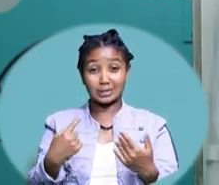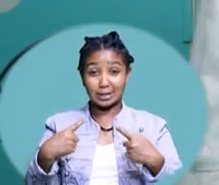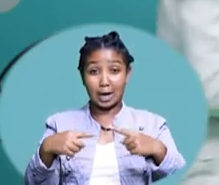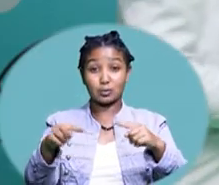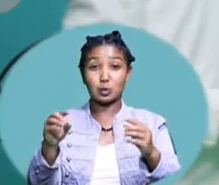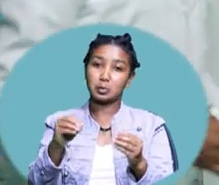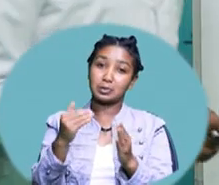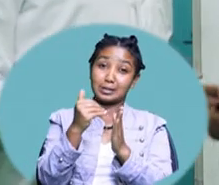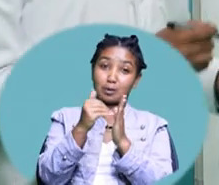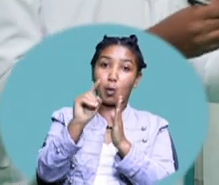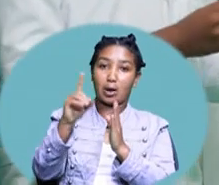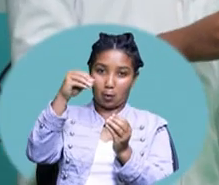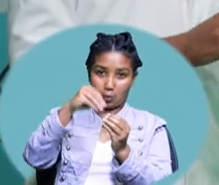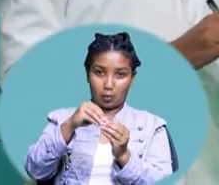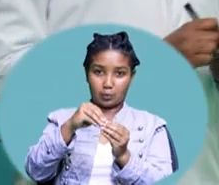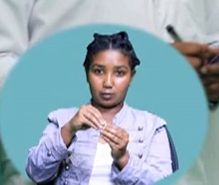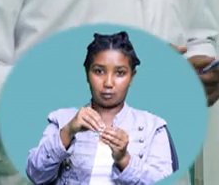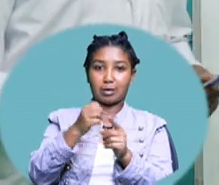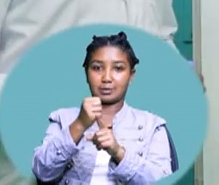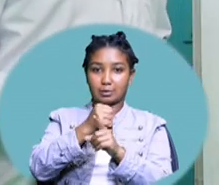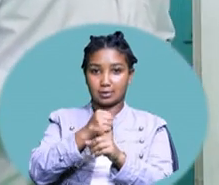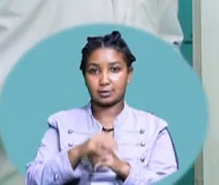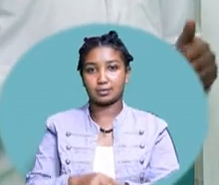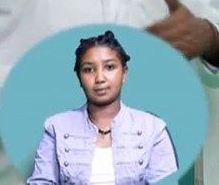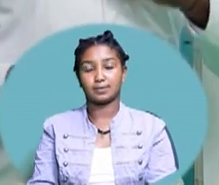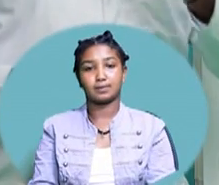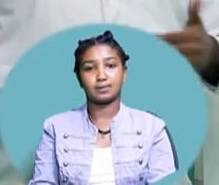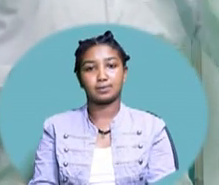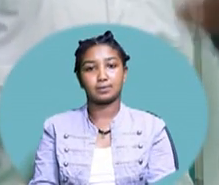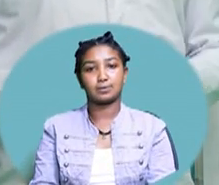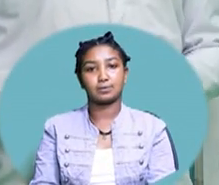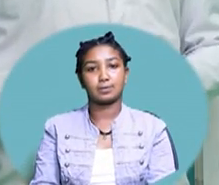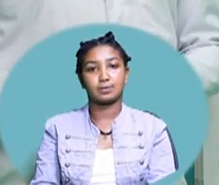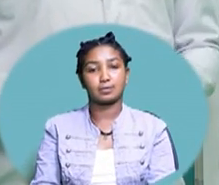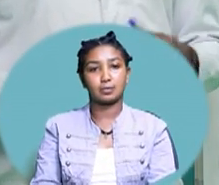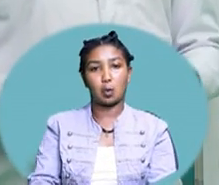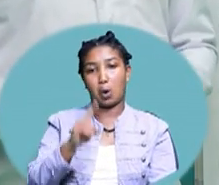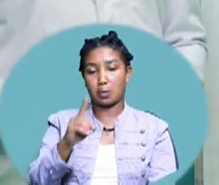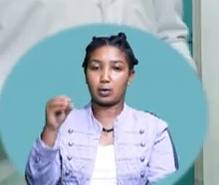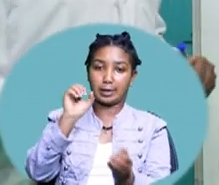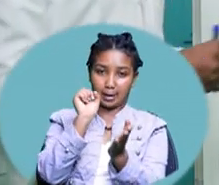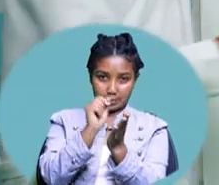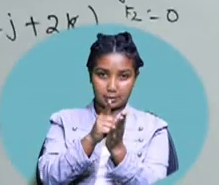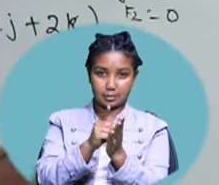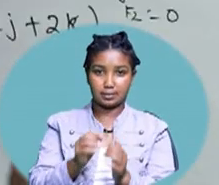Okay. Therefore, now let's try to add one more